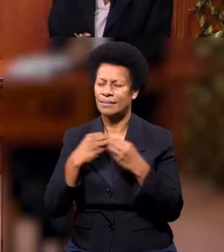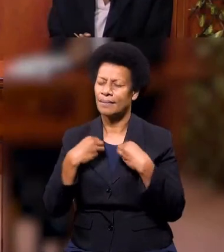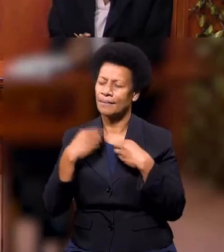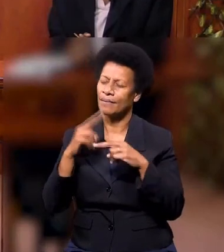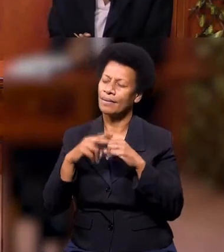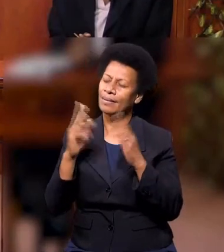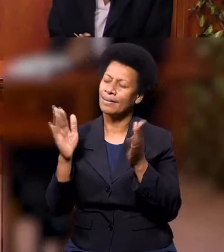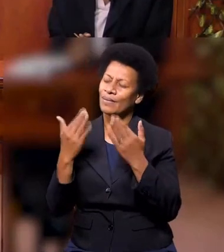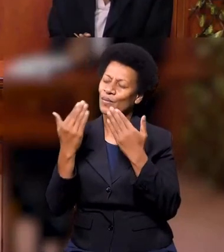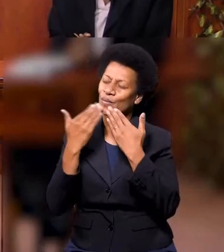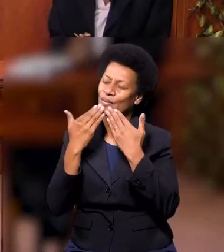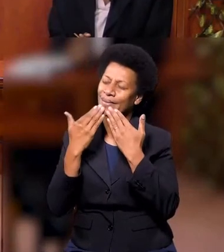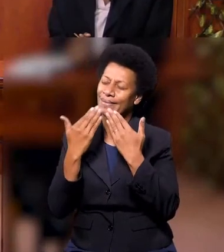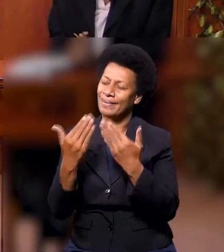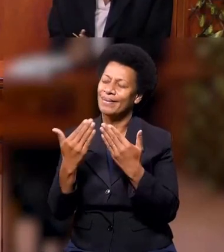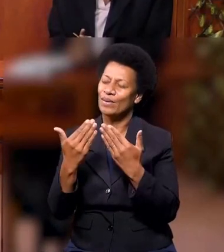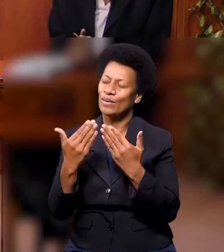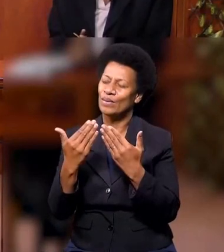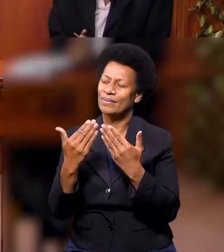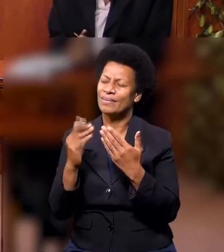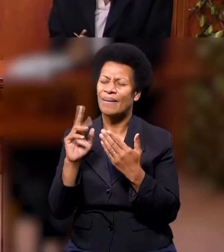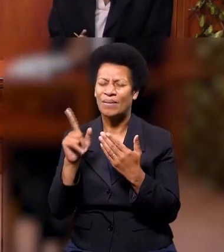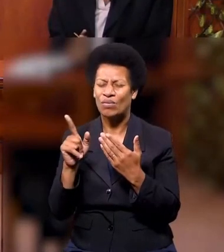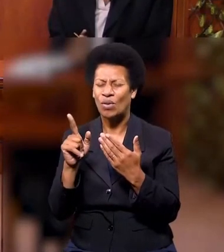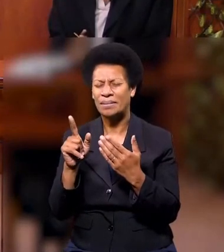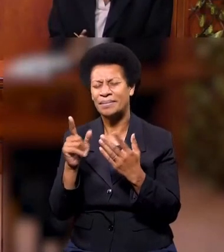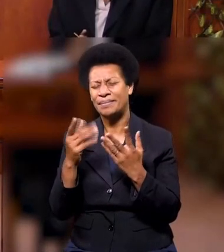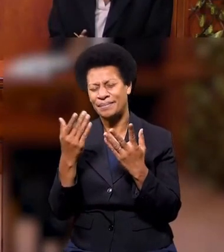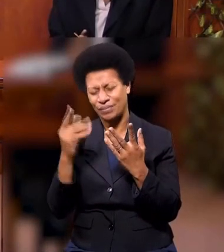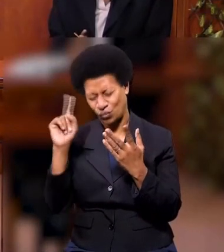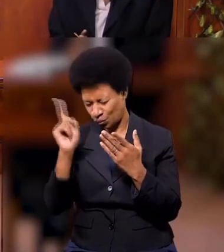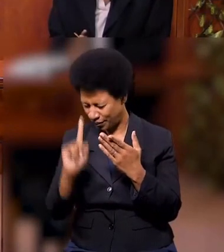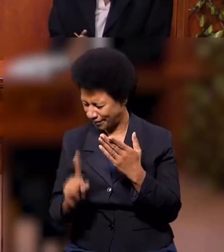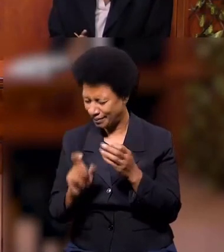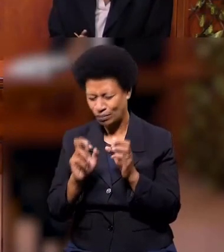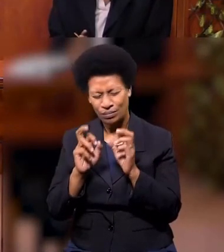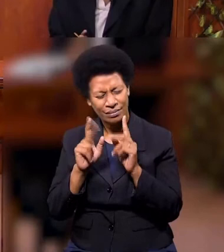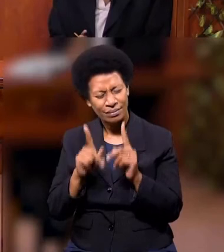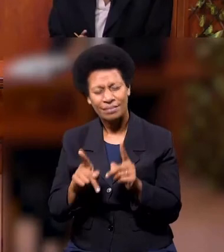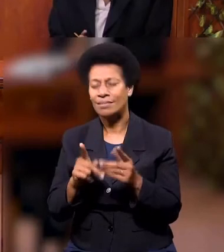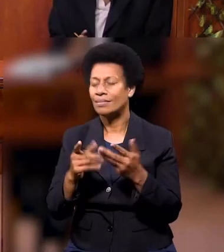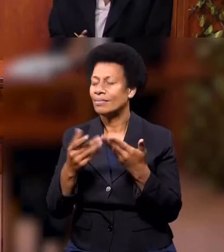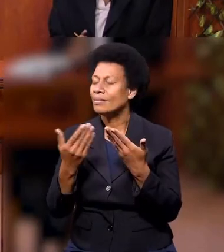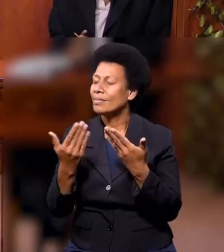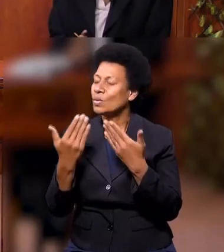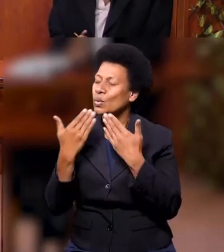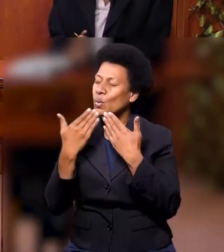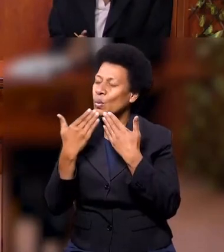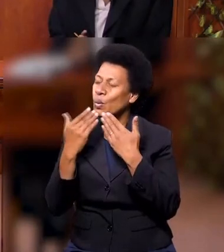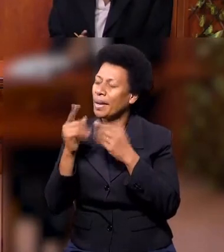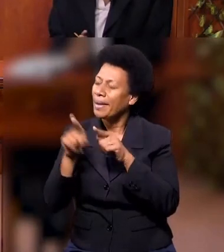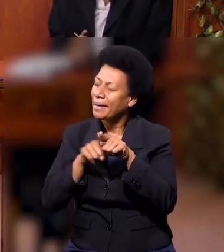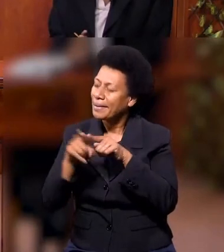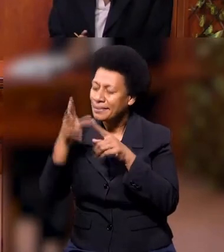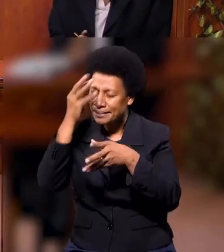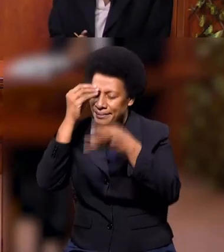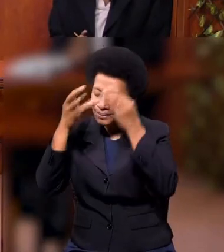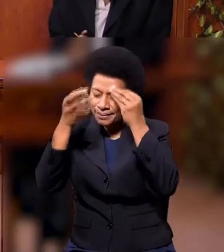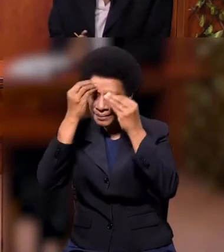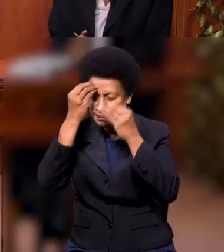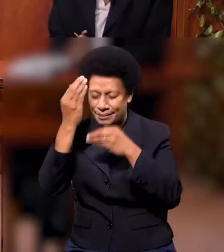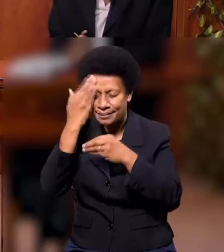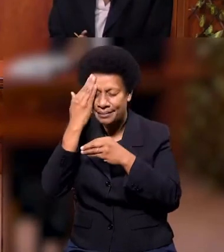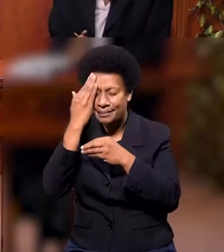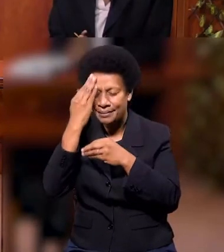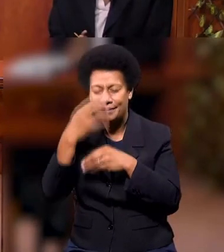Our Father in heaven, we thank you so much for the privilege that you have given us again today to learn more of you, to learn